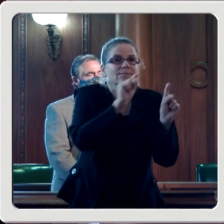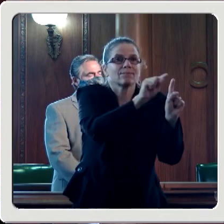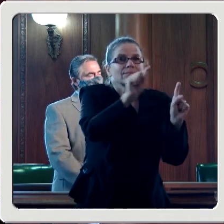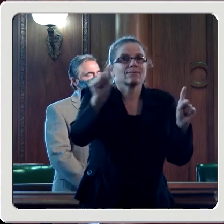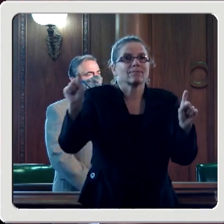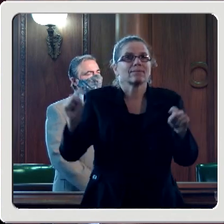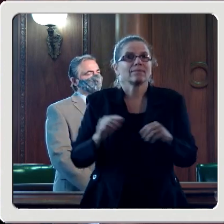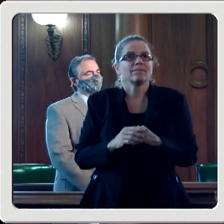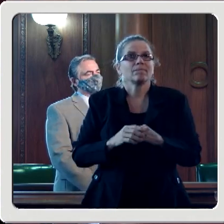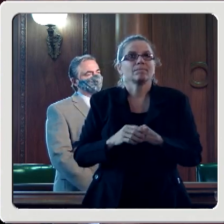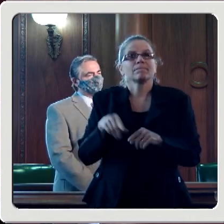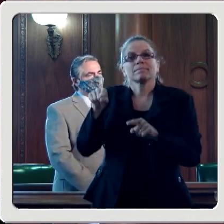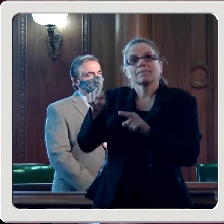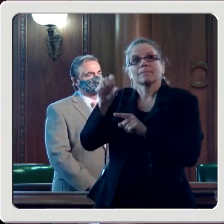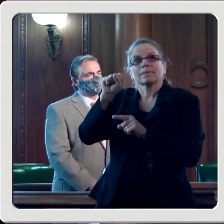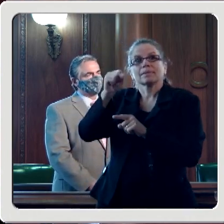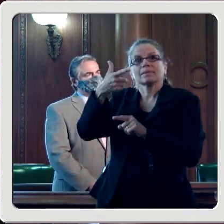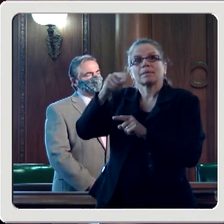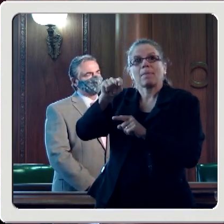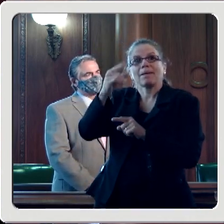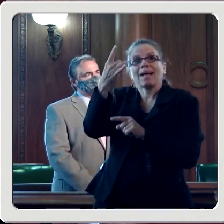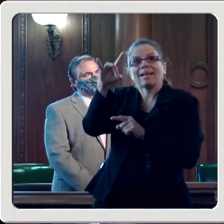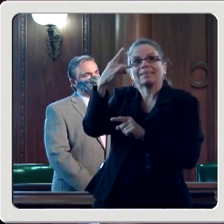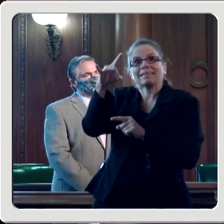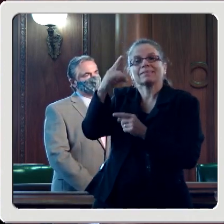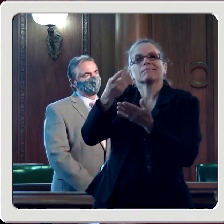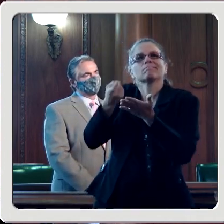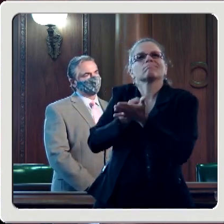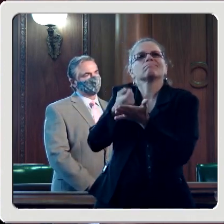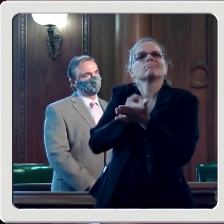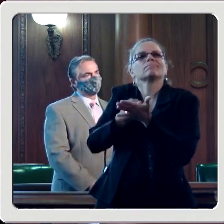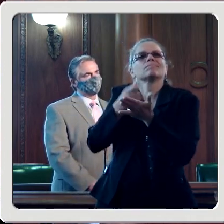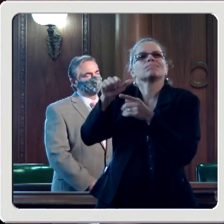practices and drills only. There will be no games at this time